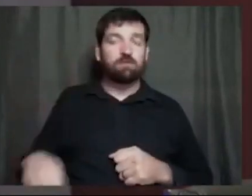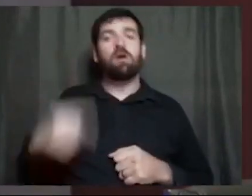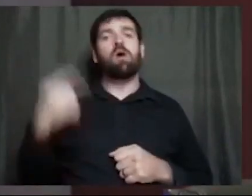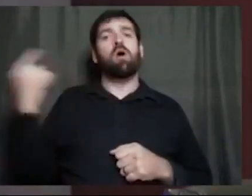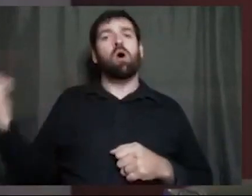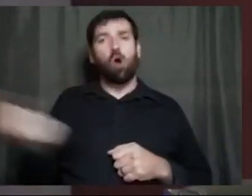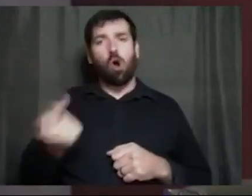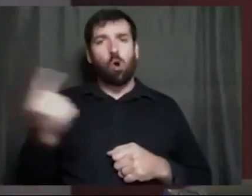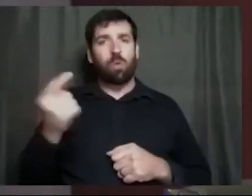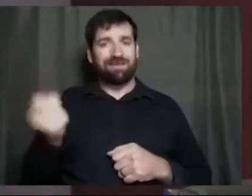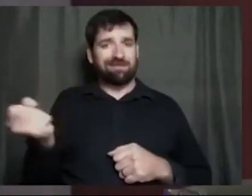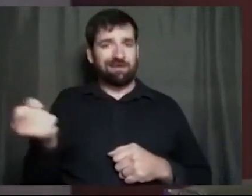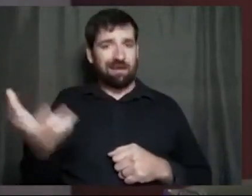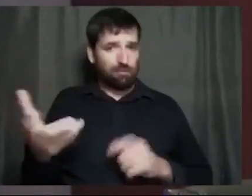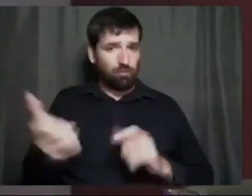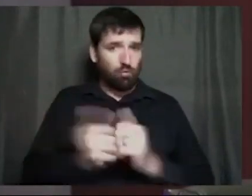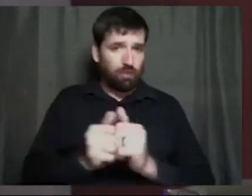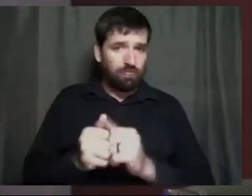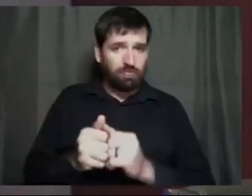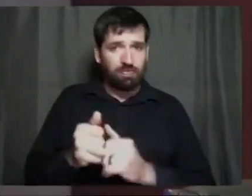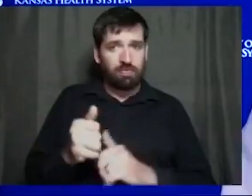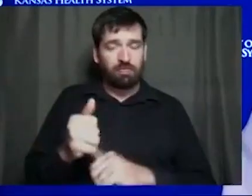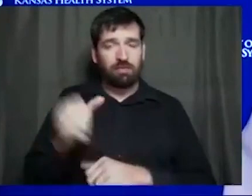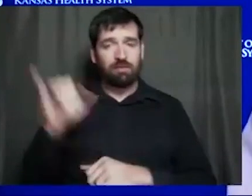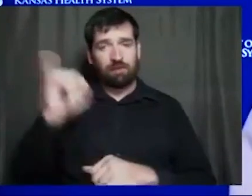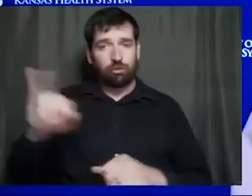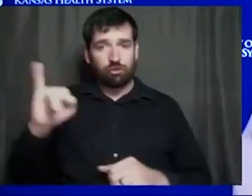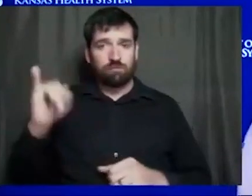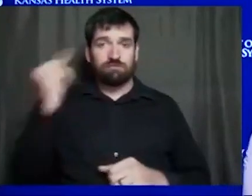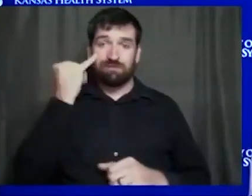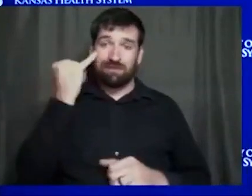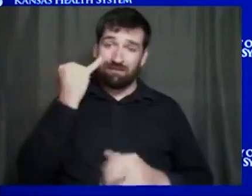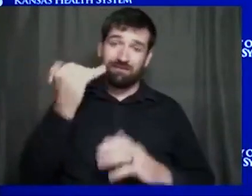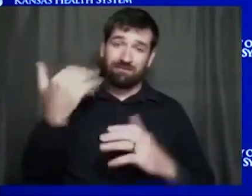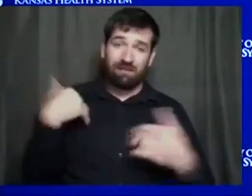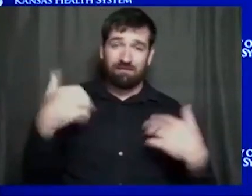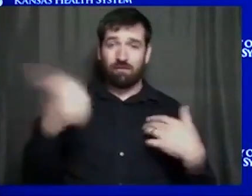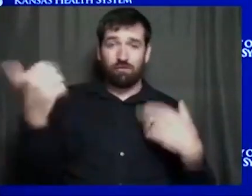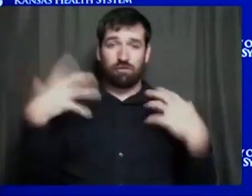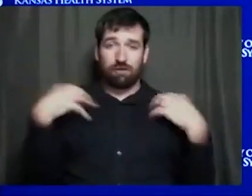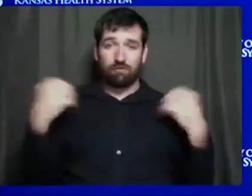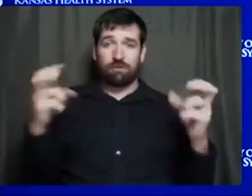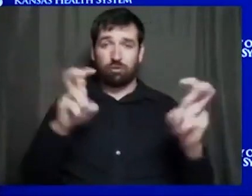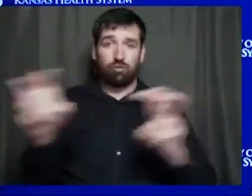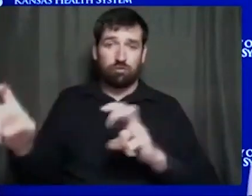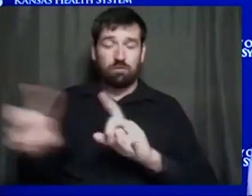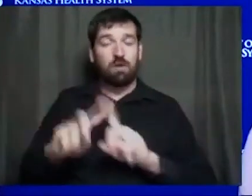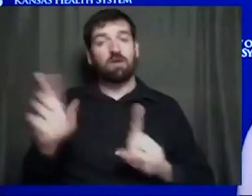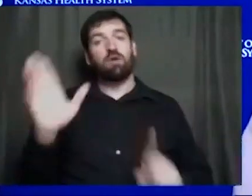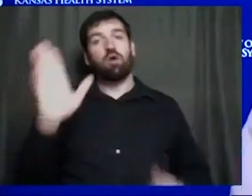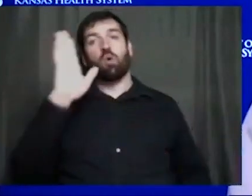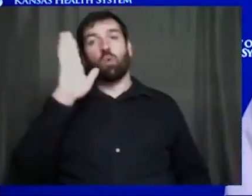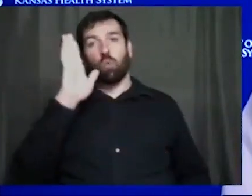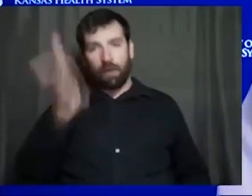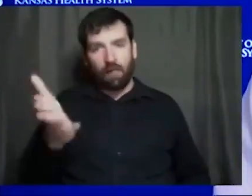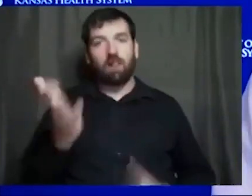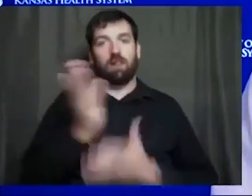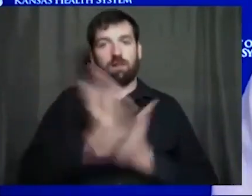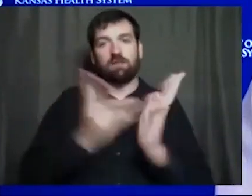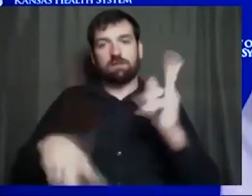the infection, especially if you have certain comorbidities. But you will get some sort of boost